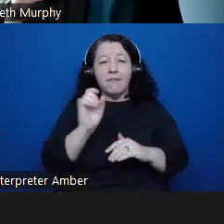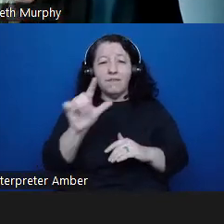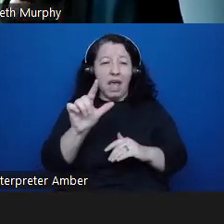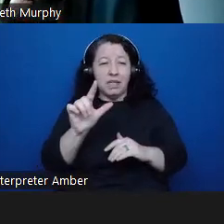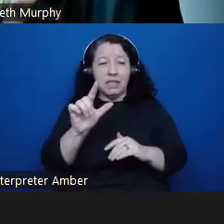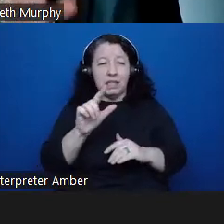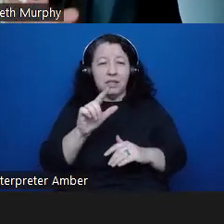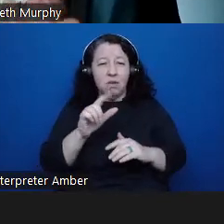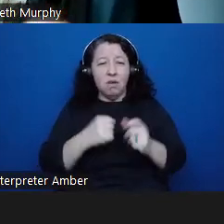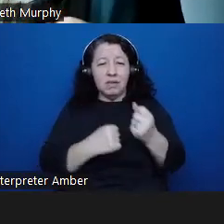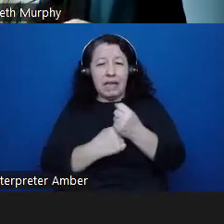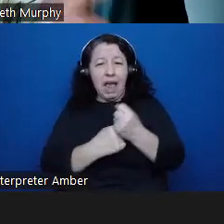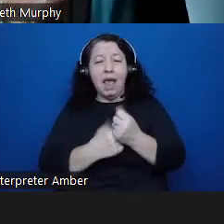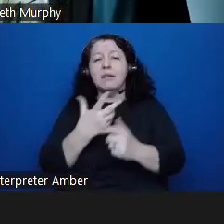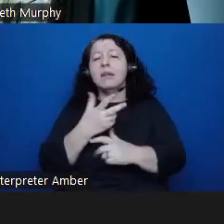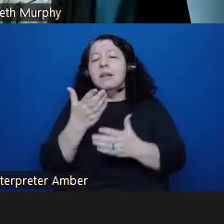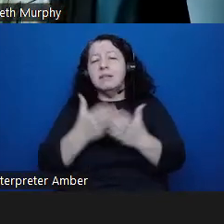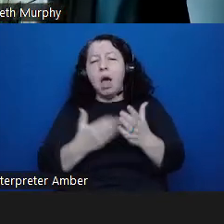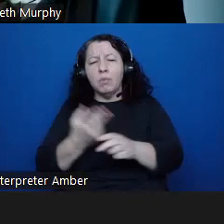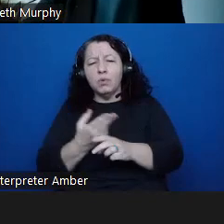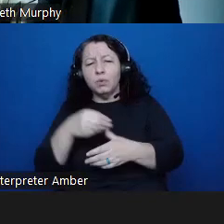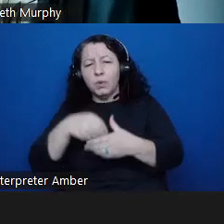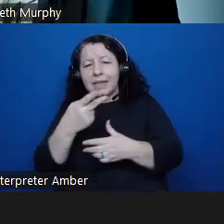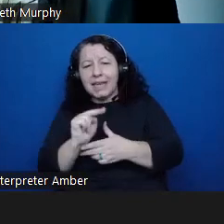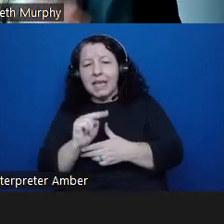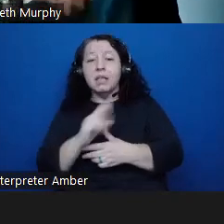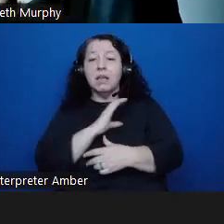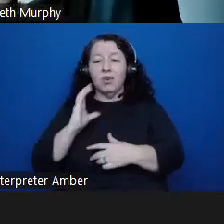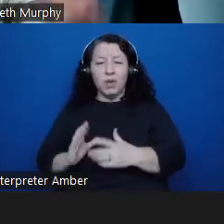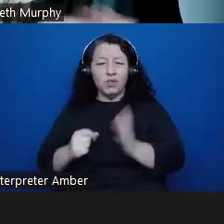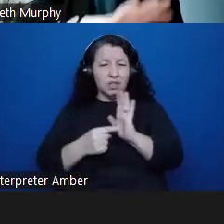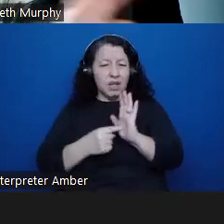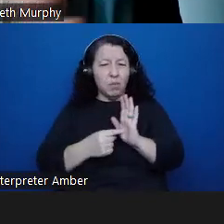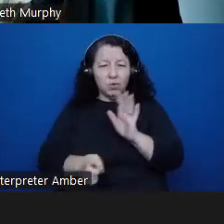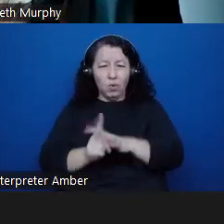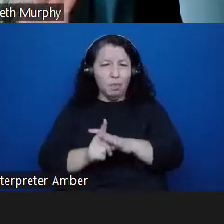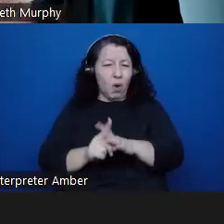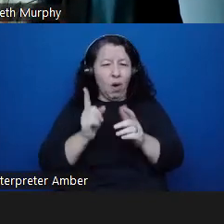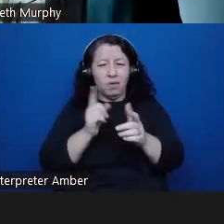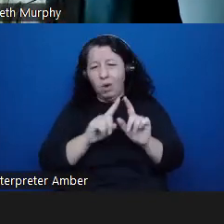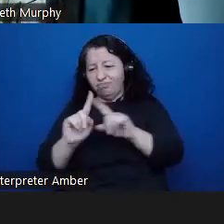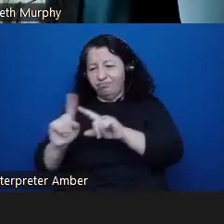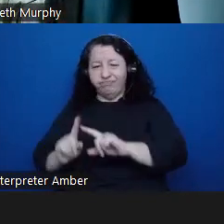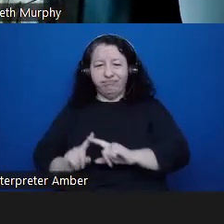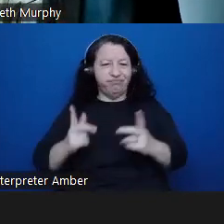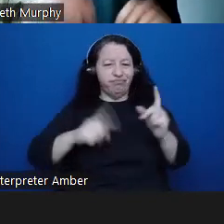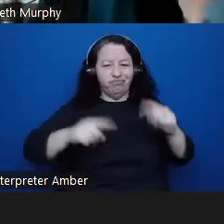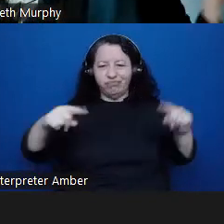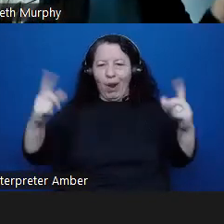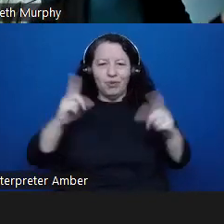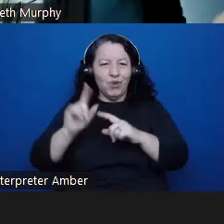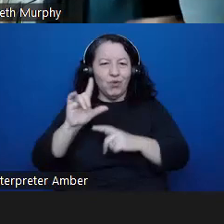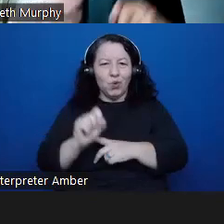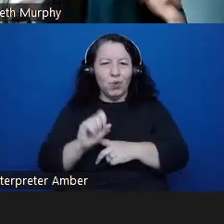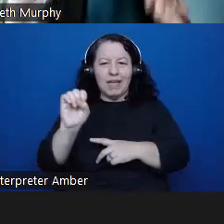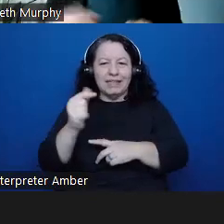kiln. The Christian symbols also appear on a range of tools at Sagalasus. Two examples are here on the right. These are